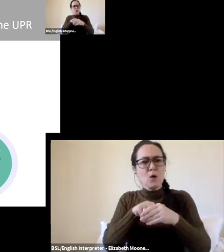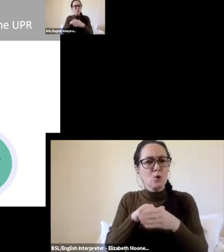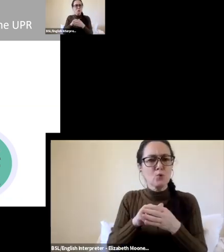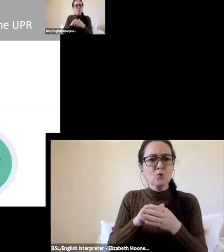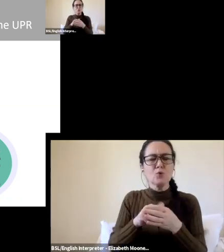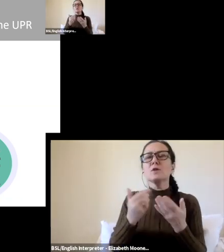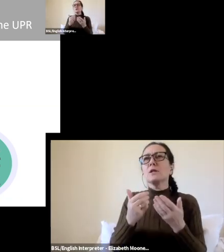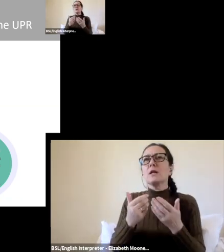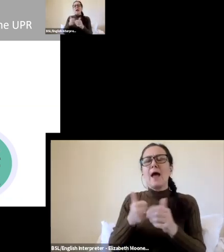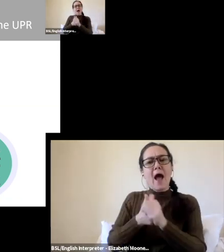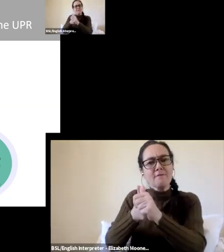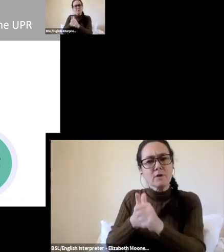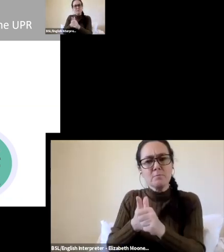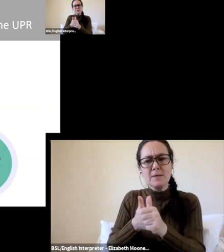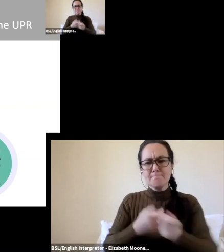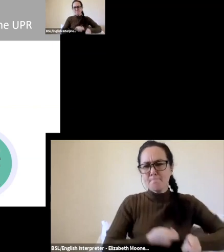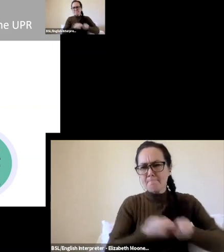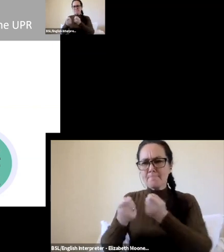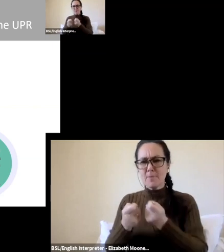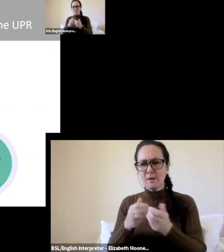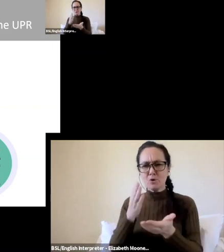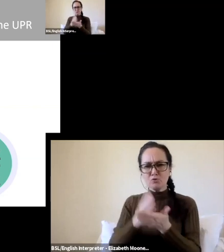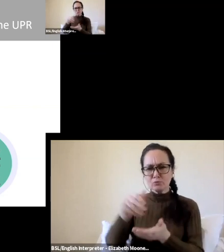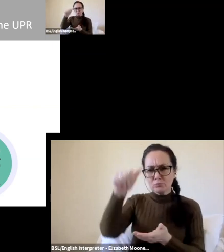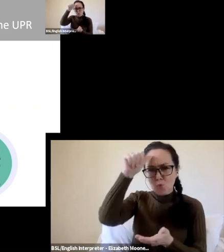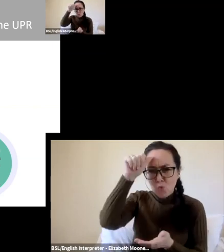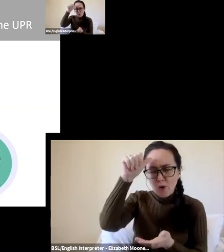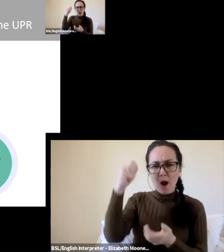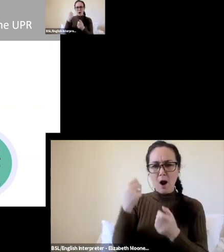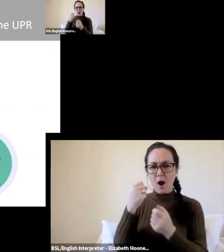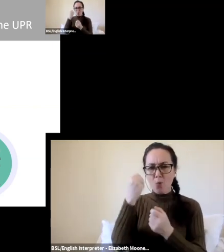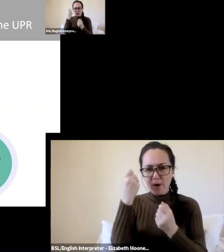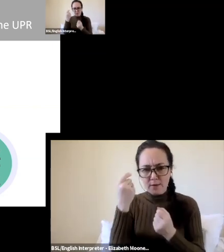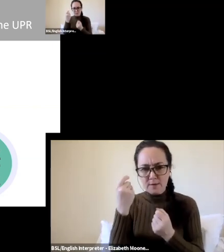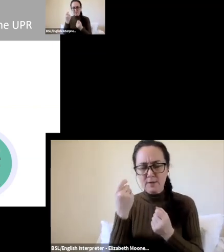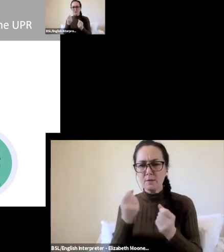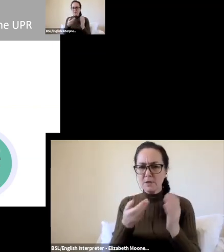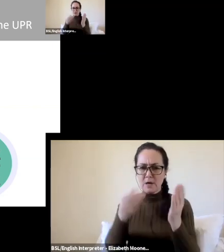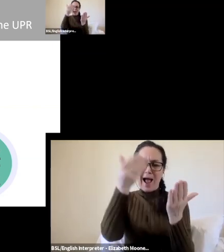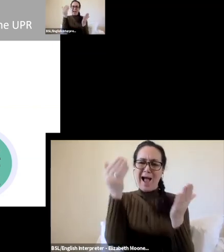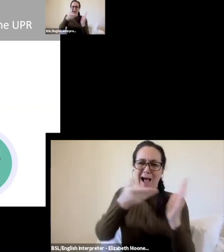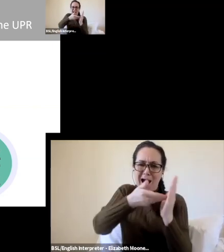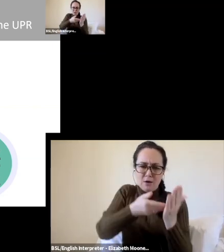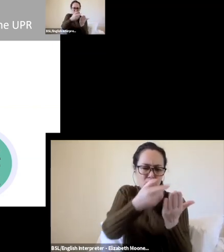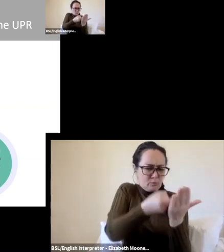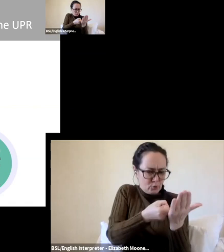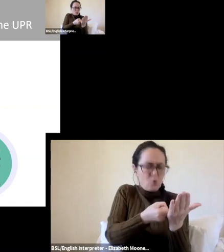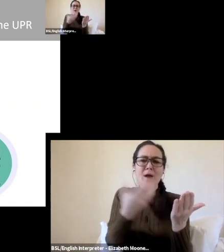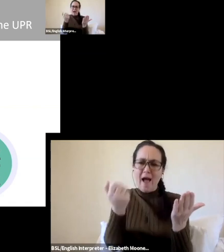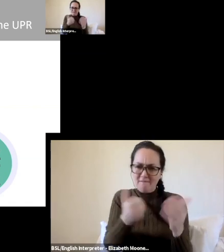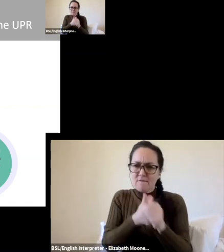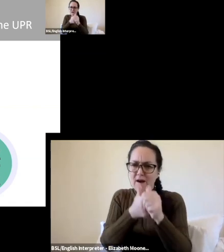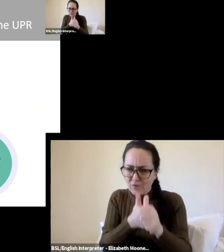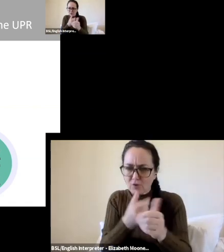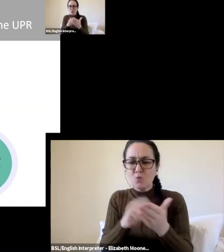raising awareness on the results, on the findings that you have included in these reports. The